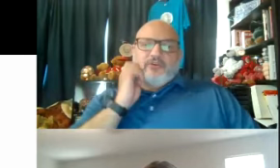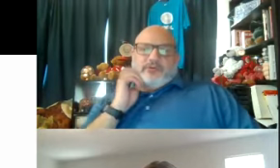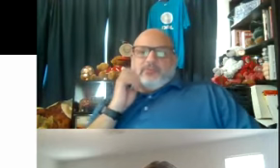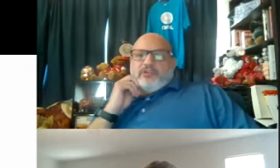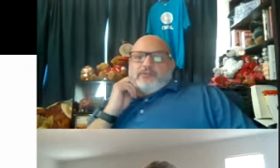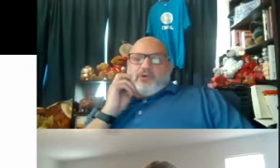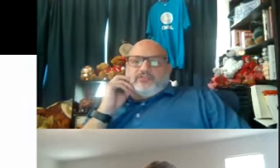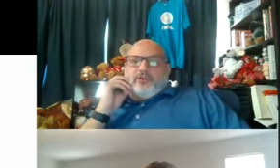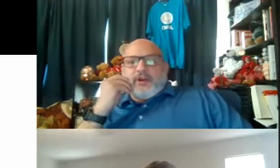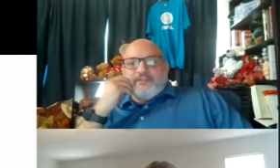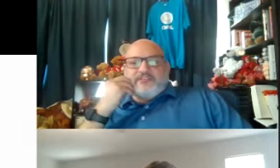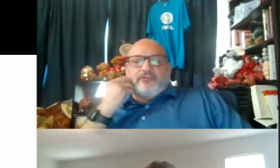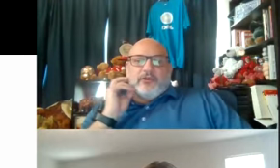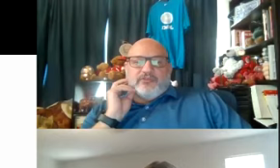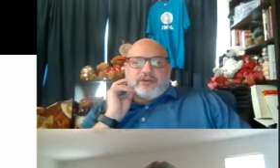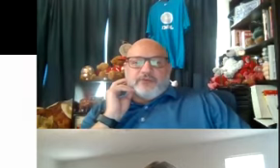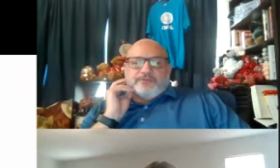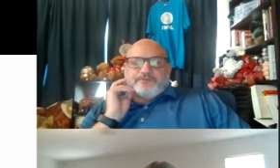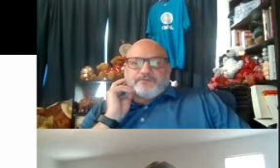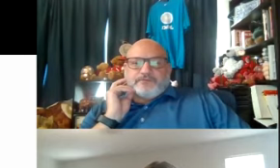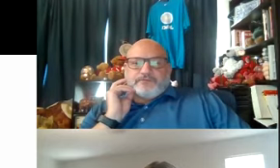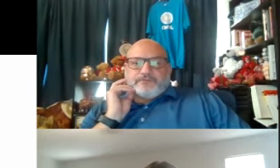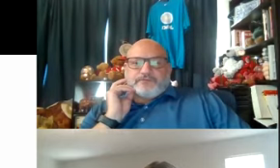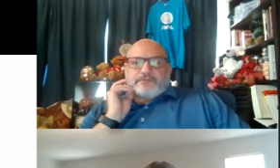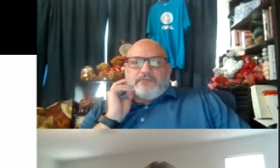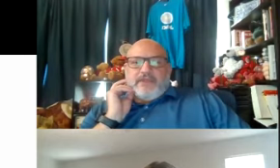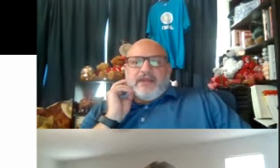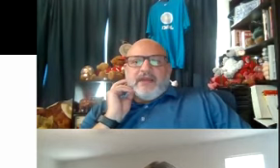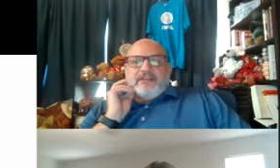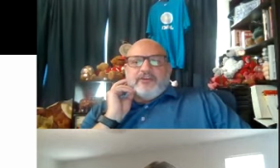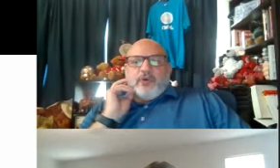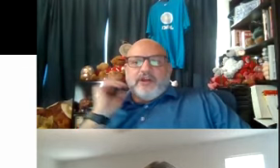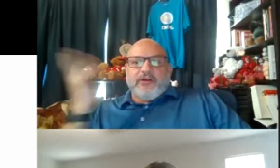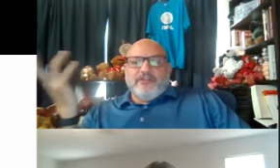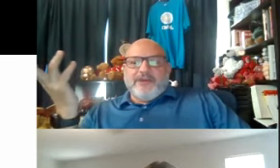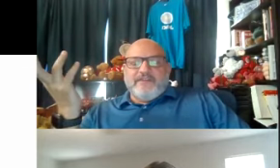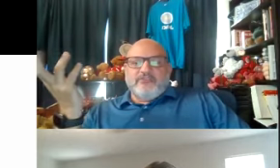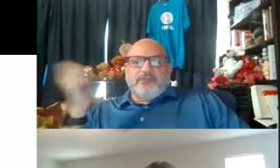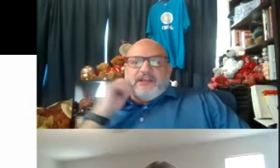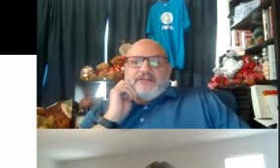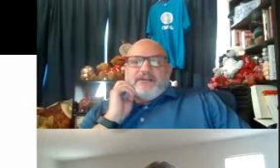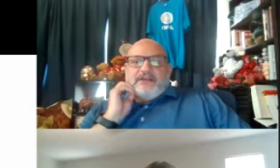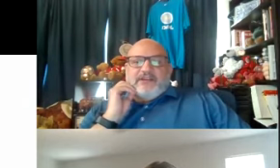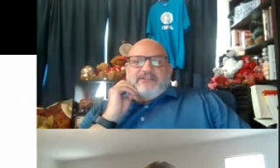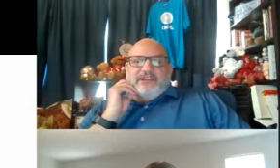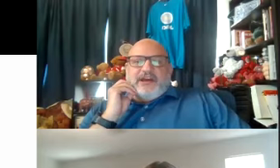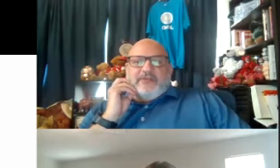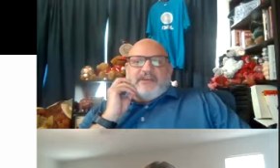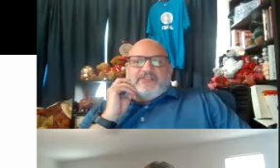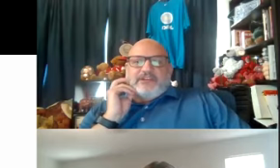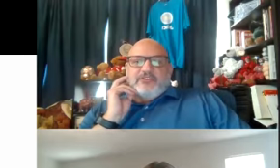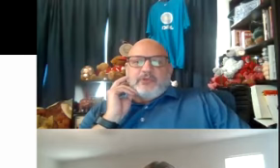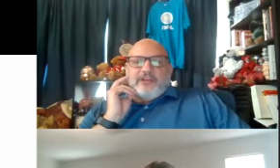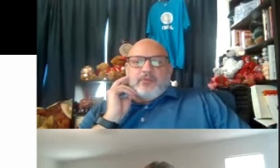why the poles are important. The poles are where the centrioles go. And the equator, the metaphase plate, is the